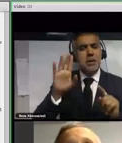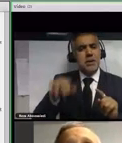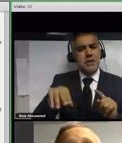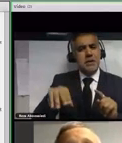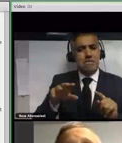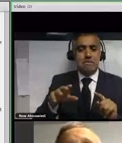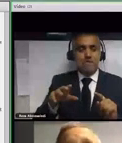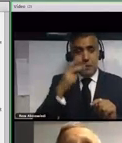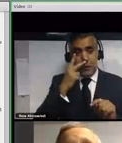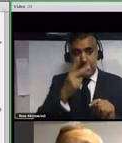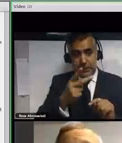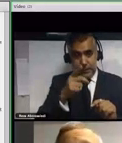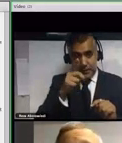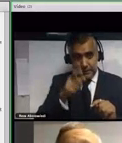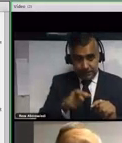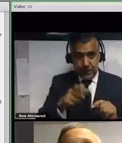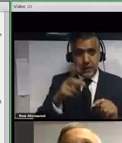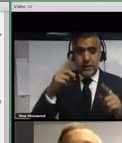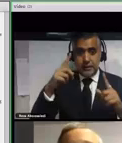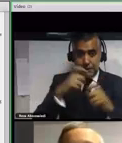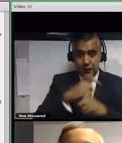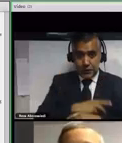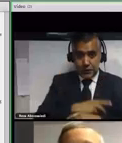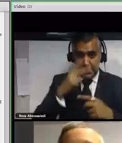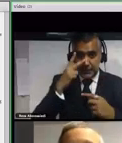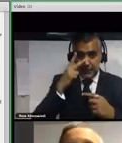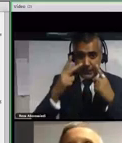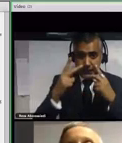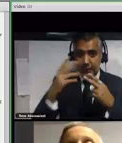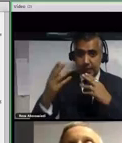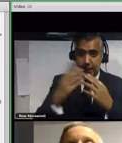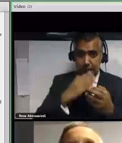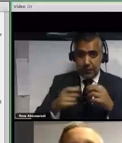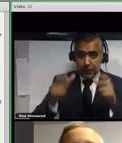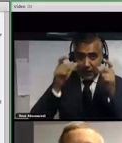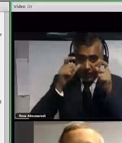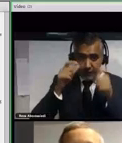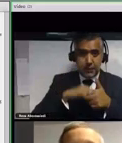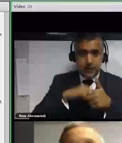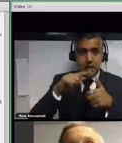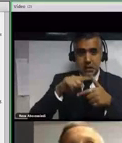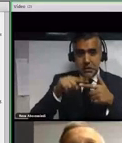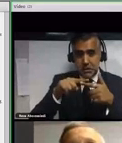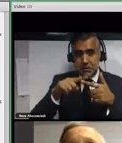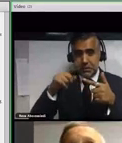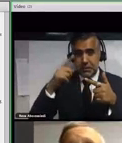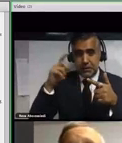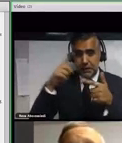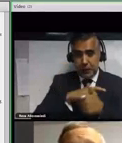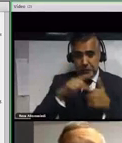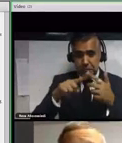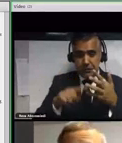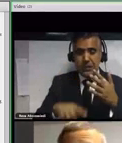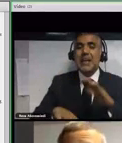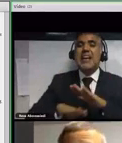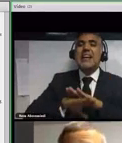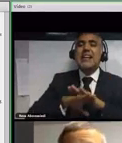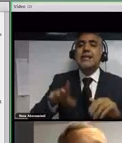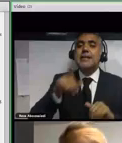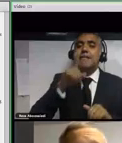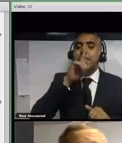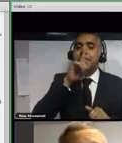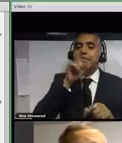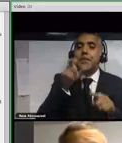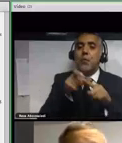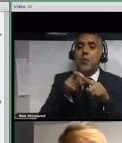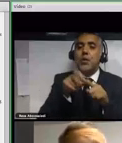they say, do you have difficulty seeing, even if wearing glasses, etc. It doesn't say the word disability.